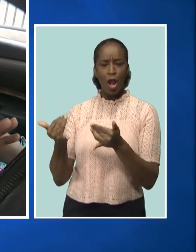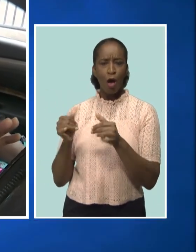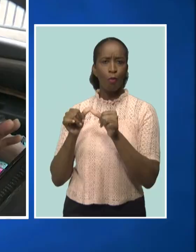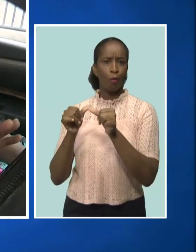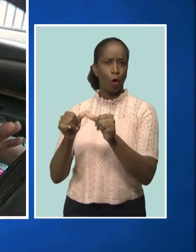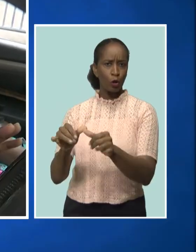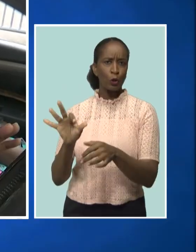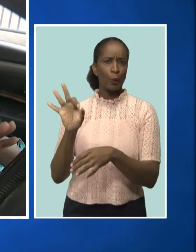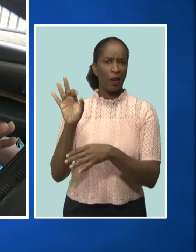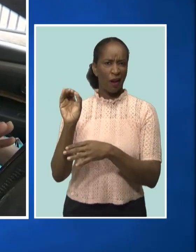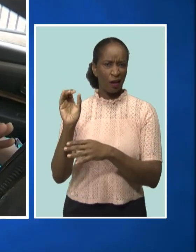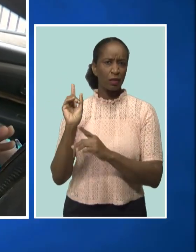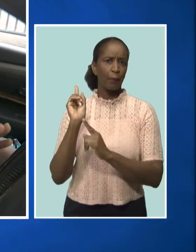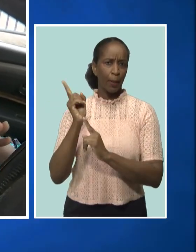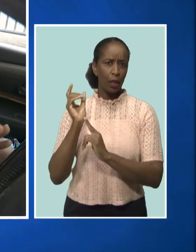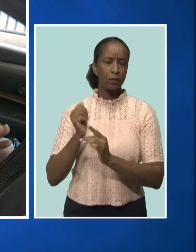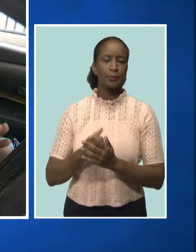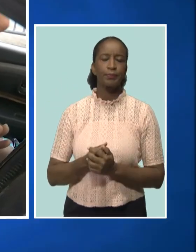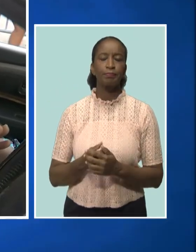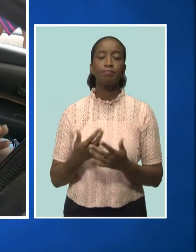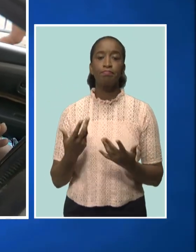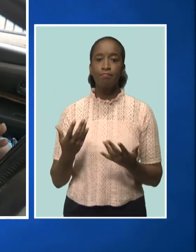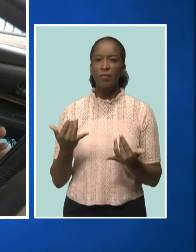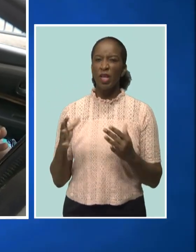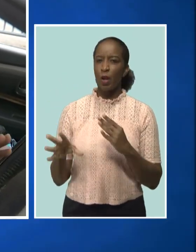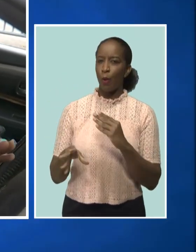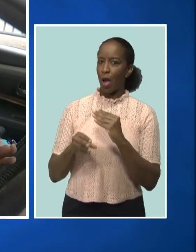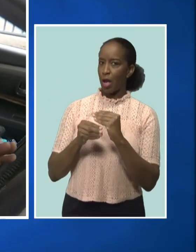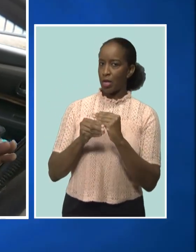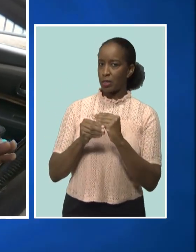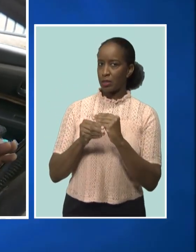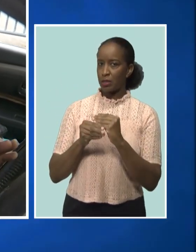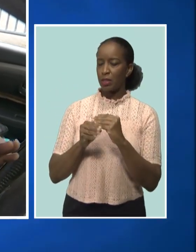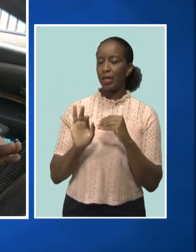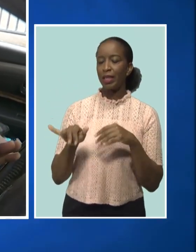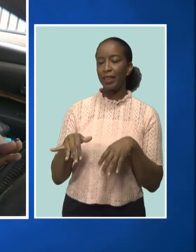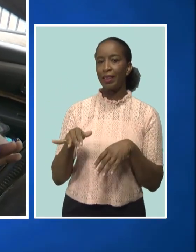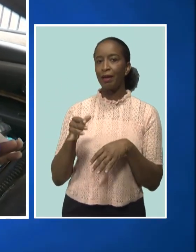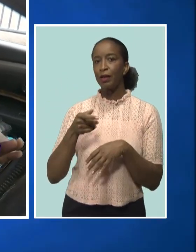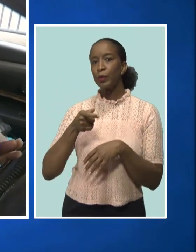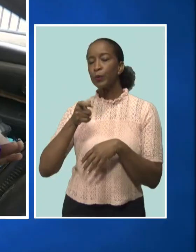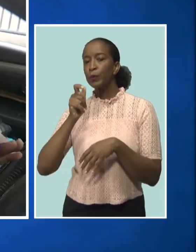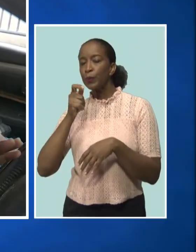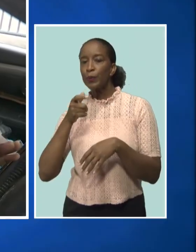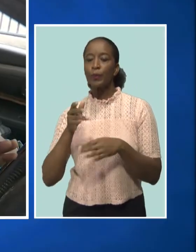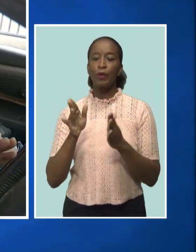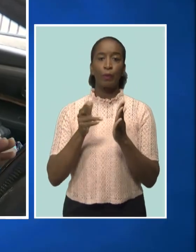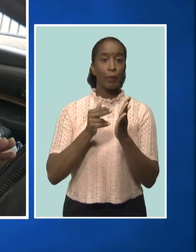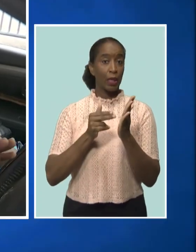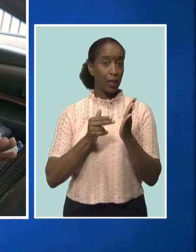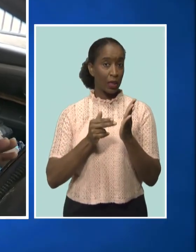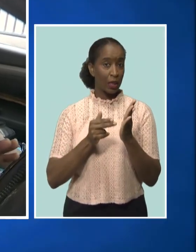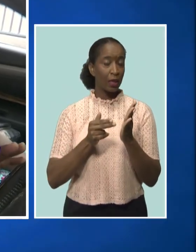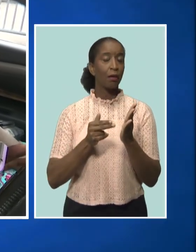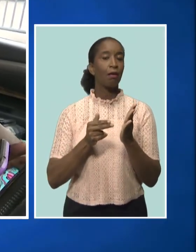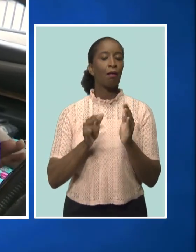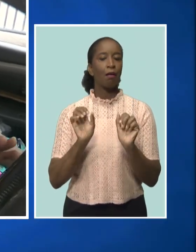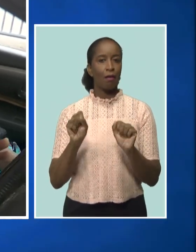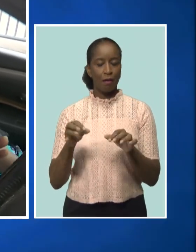We are again adding a little touch to the sip and paint. You can sip, paint, and you can